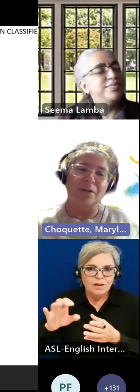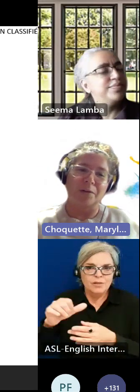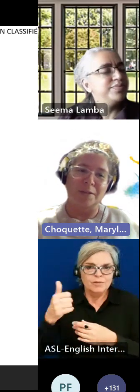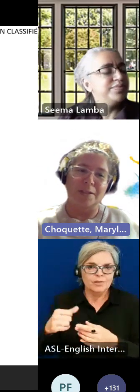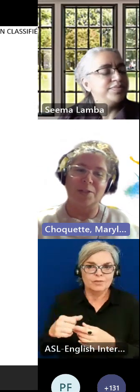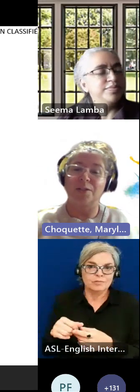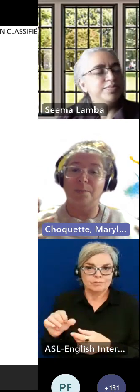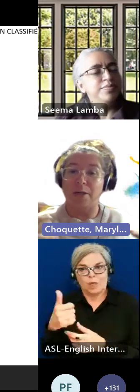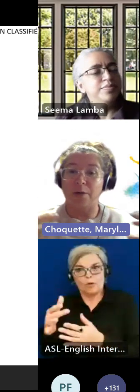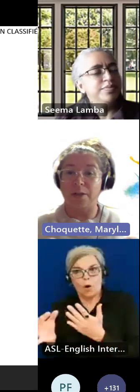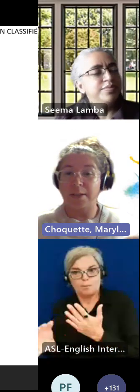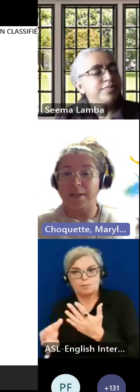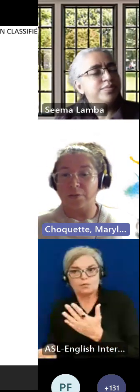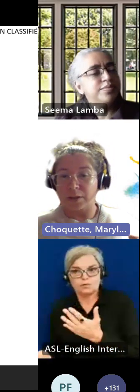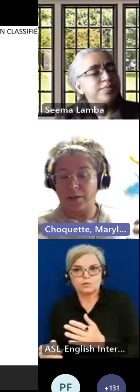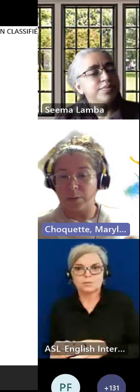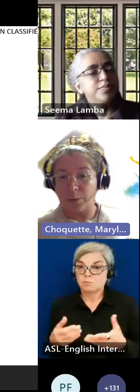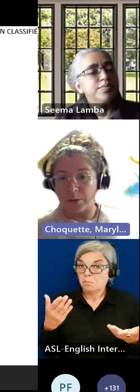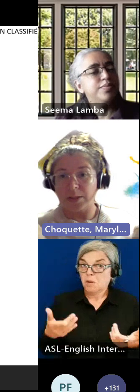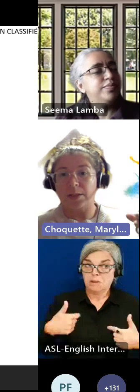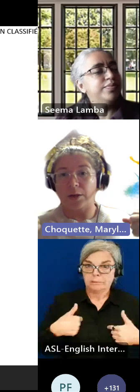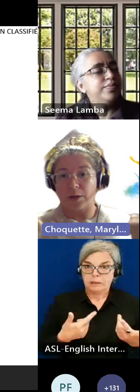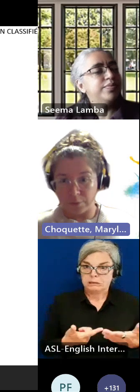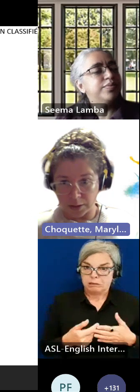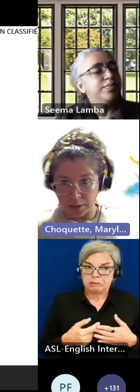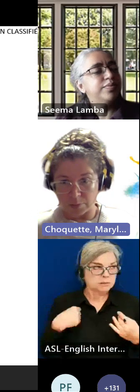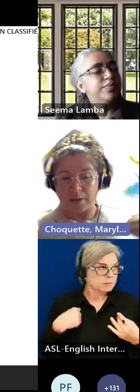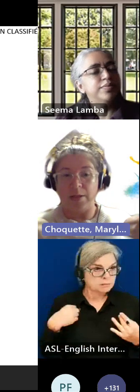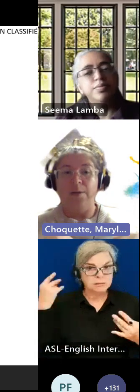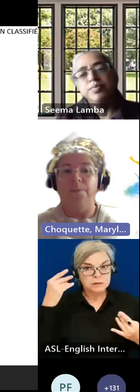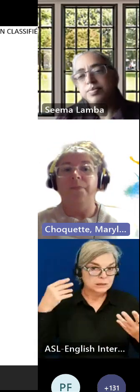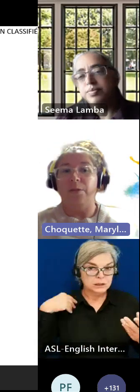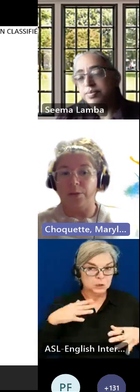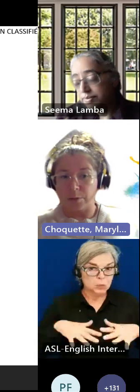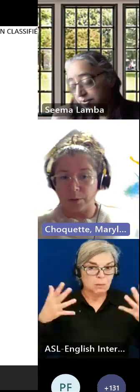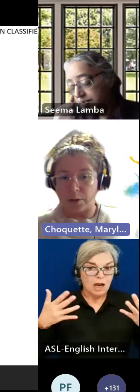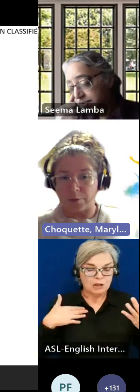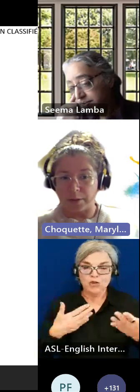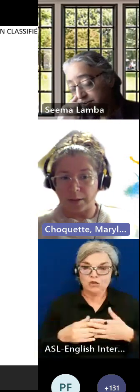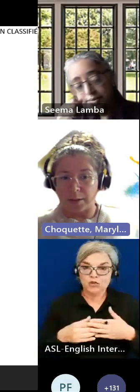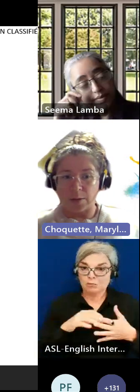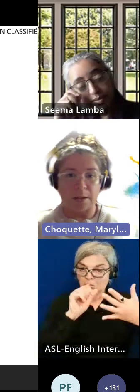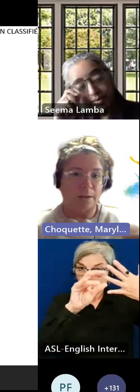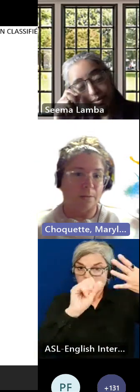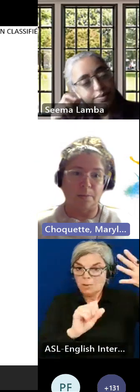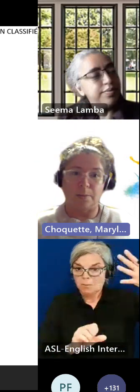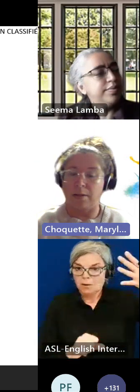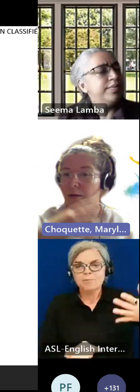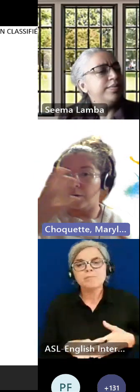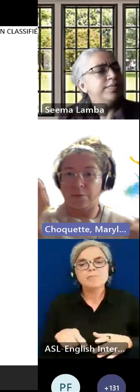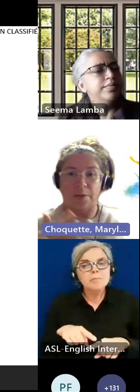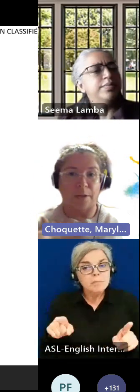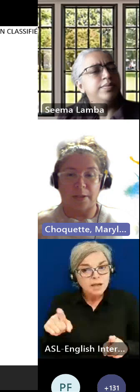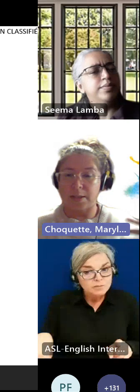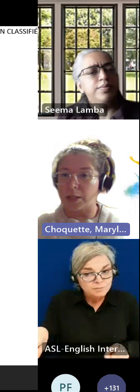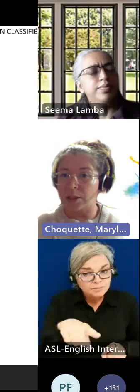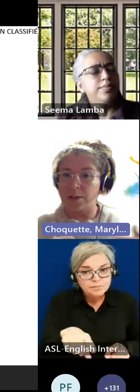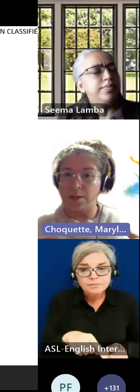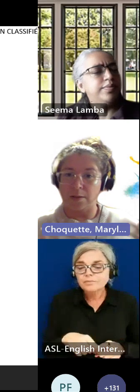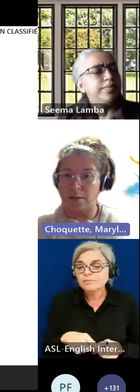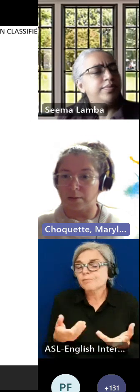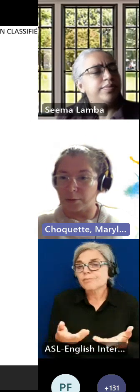people want to have a conversation to better understand the various components of the EE plan, you should be offering that as well. It might be offering